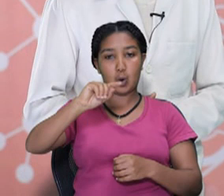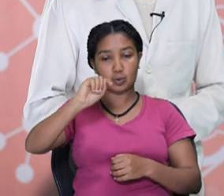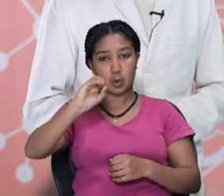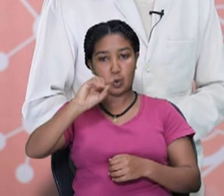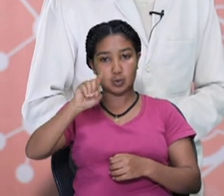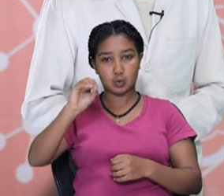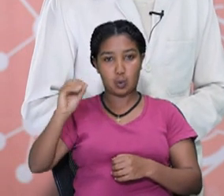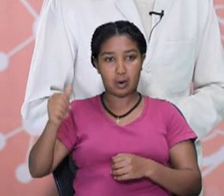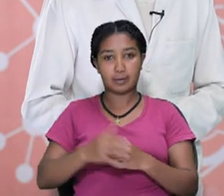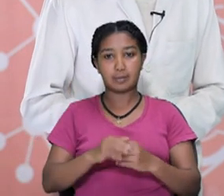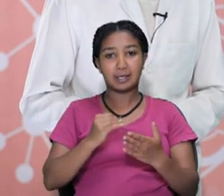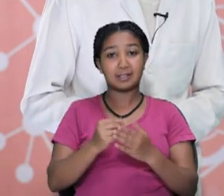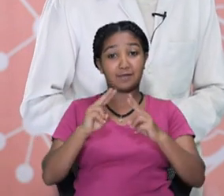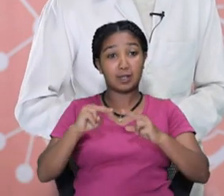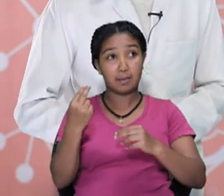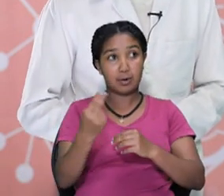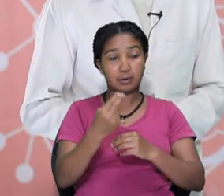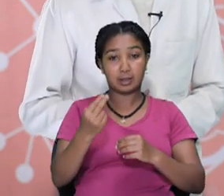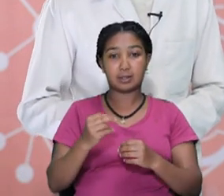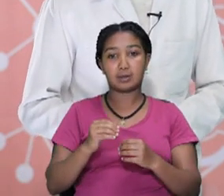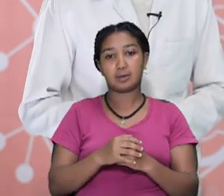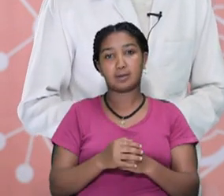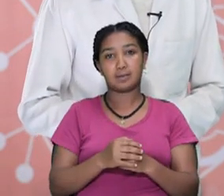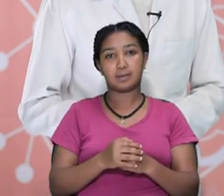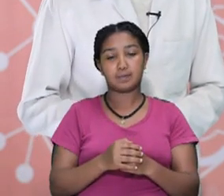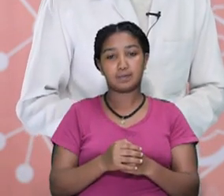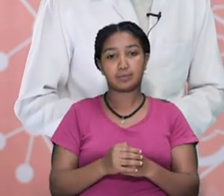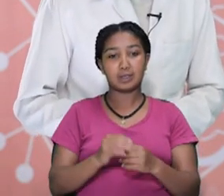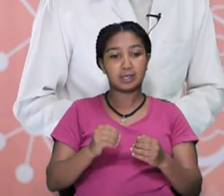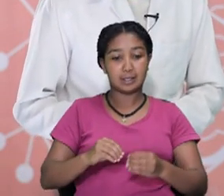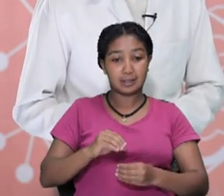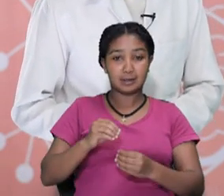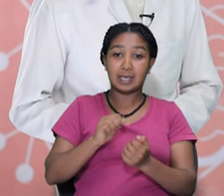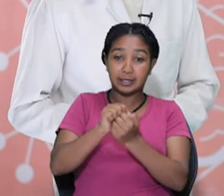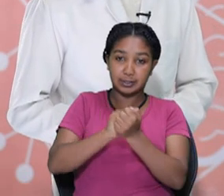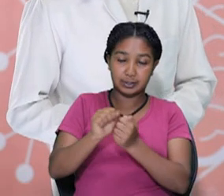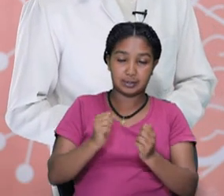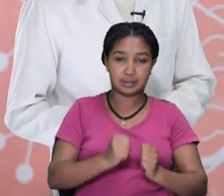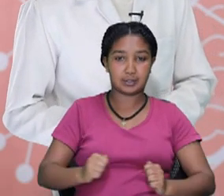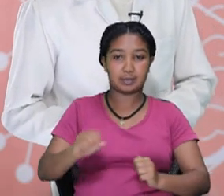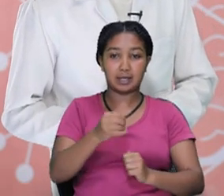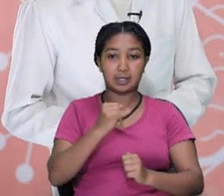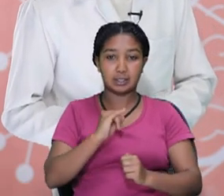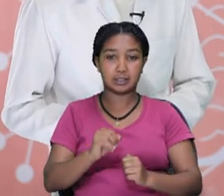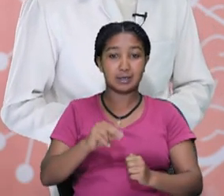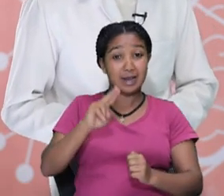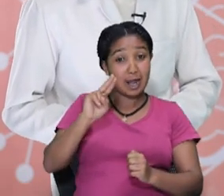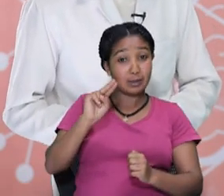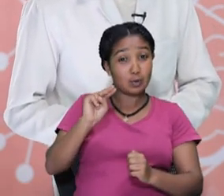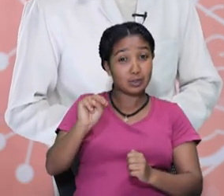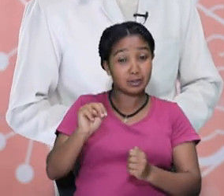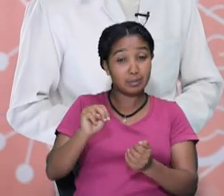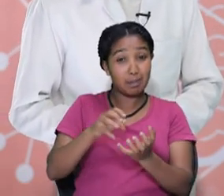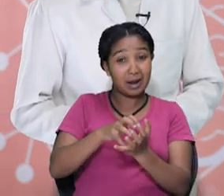means it is very important in the digestion system. The other is nitrogen-fixing